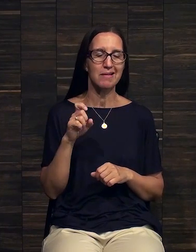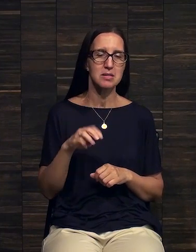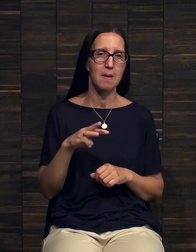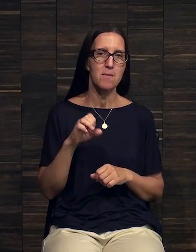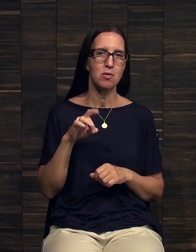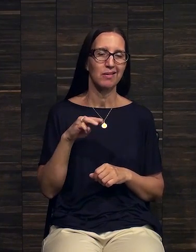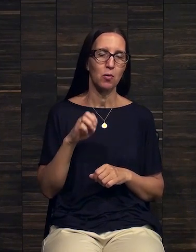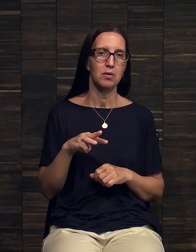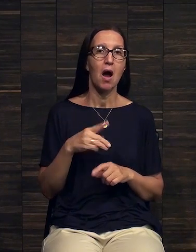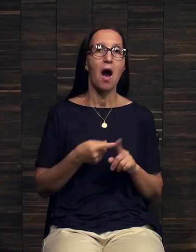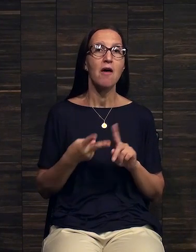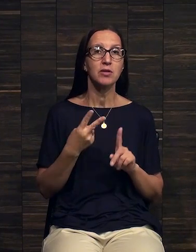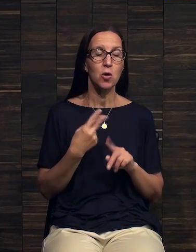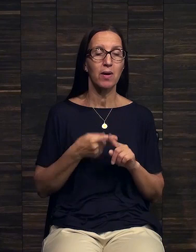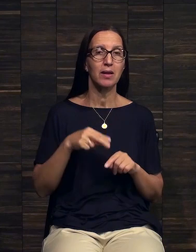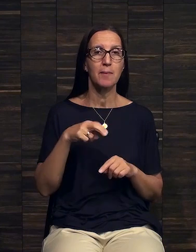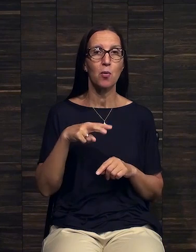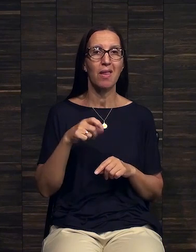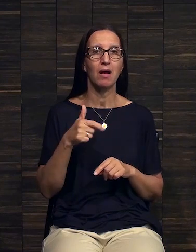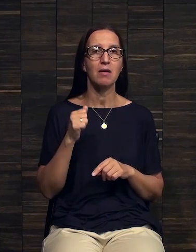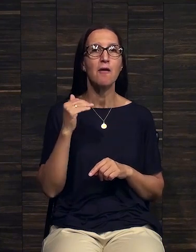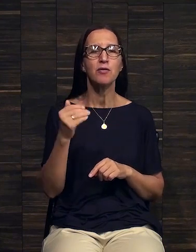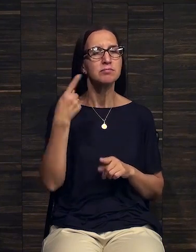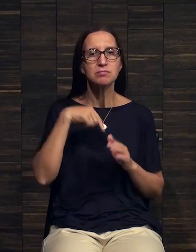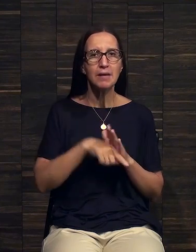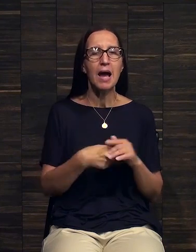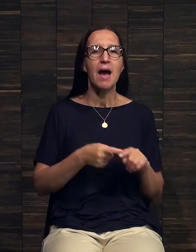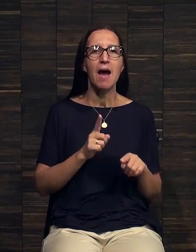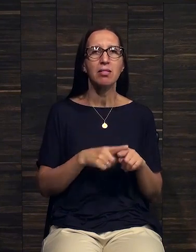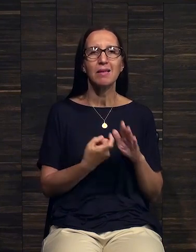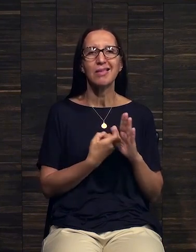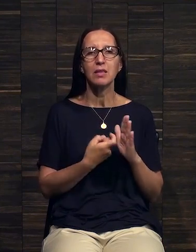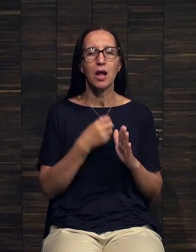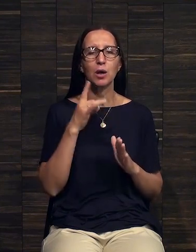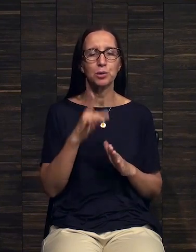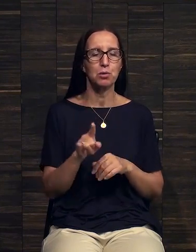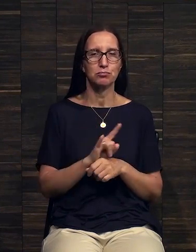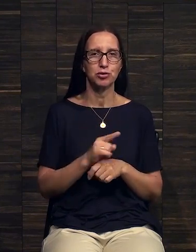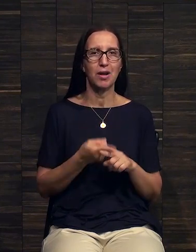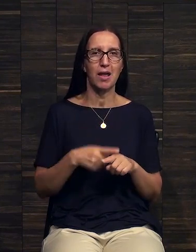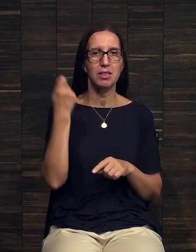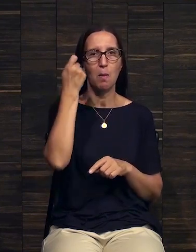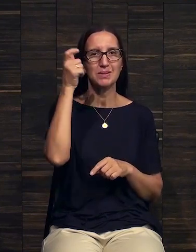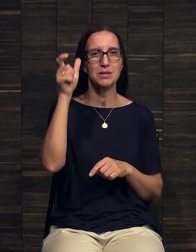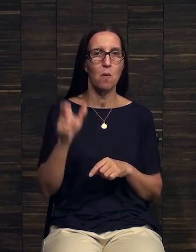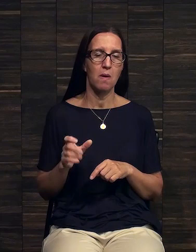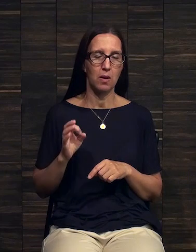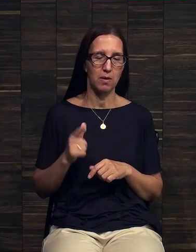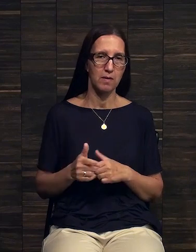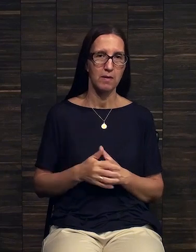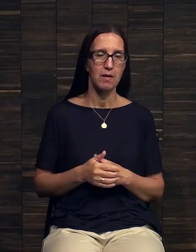what is his second achievement? Polygraph. And this is a lie detector. He was a psychologist.